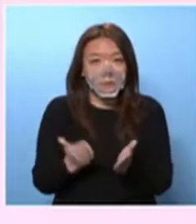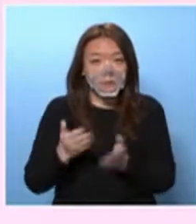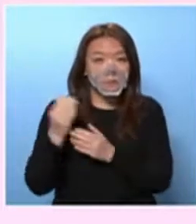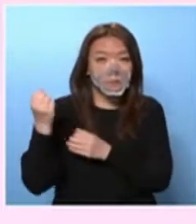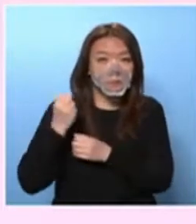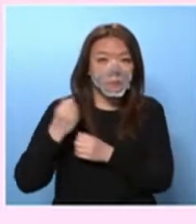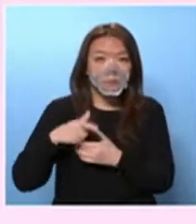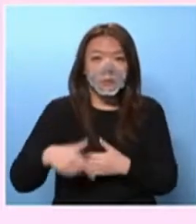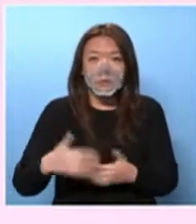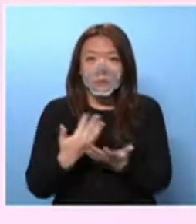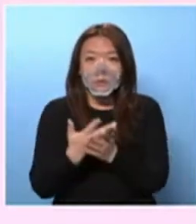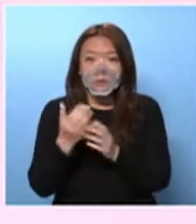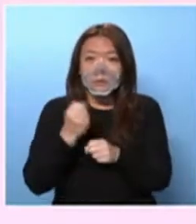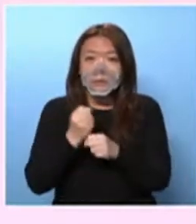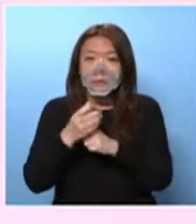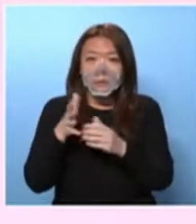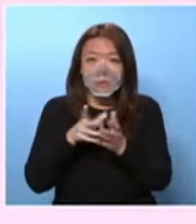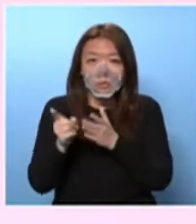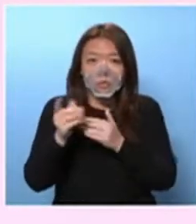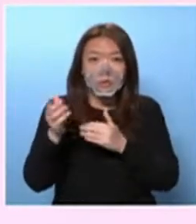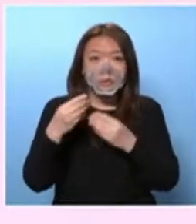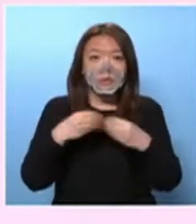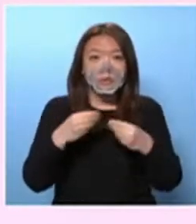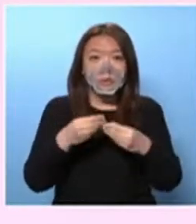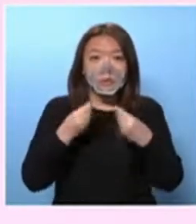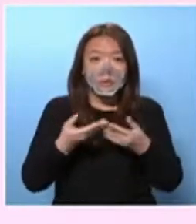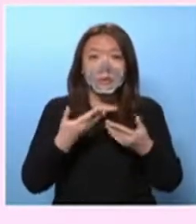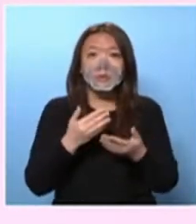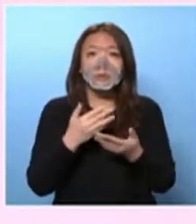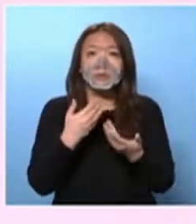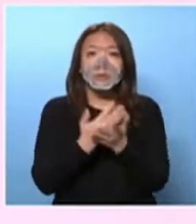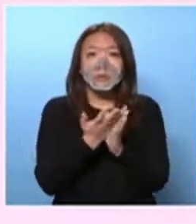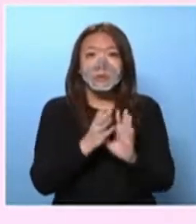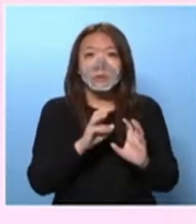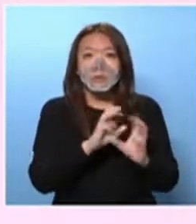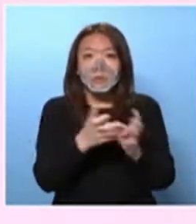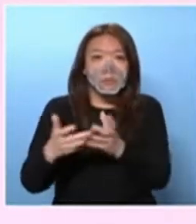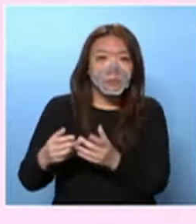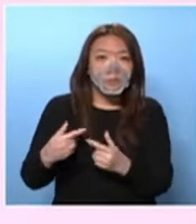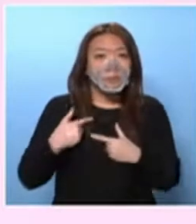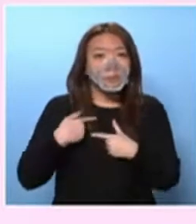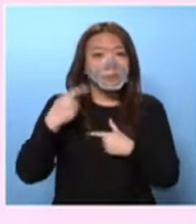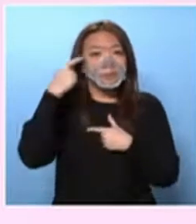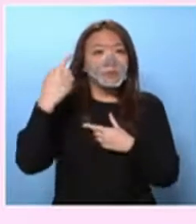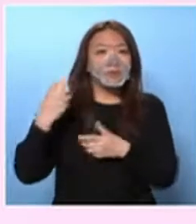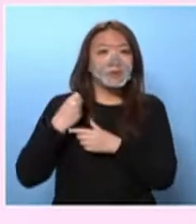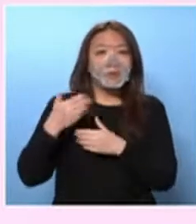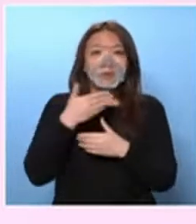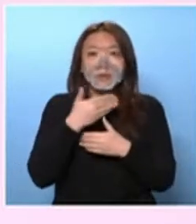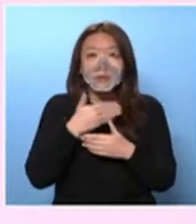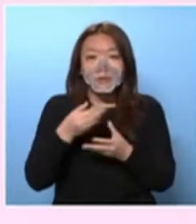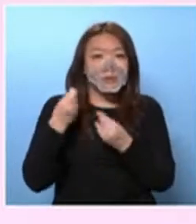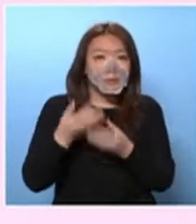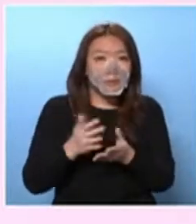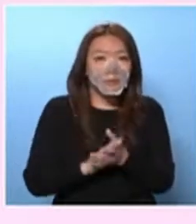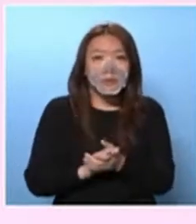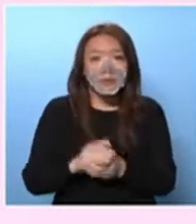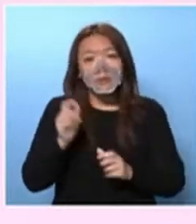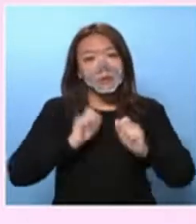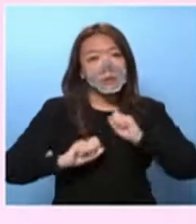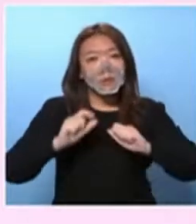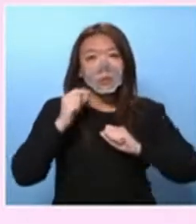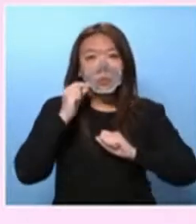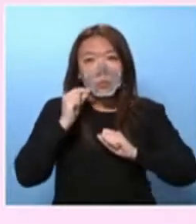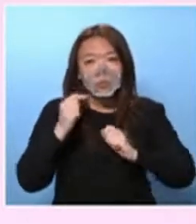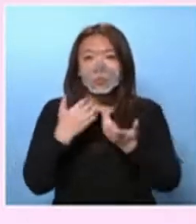In addition, the government has been actively promoting the development of vocational and professional education and training by providing flexible and